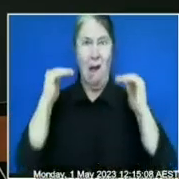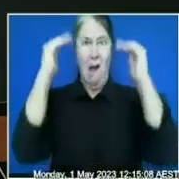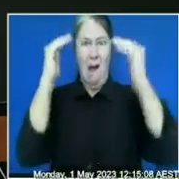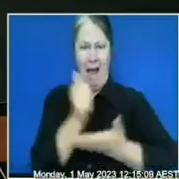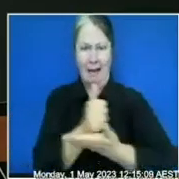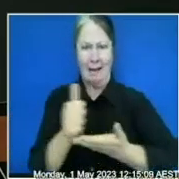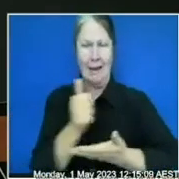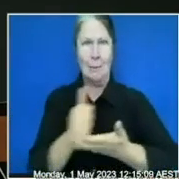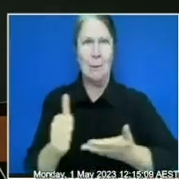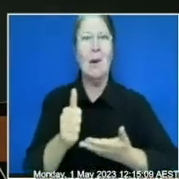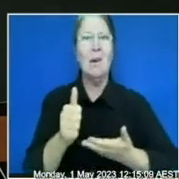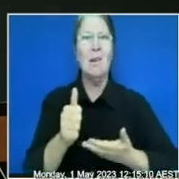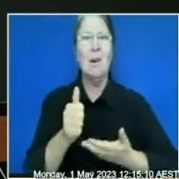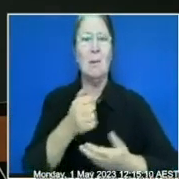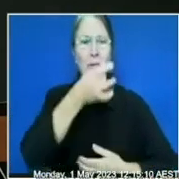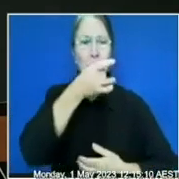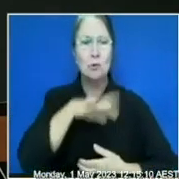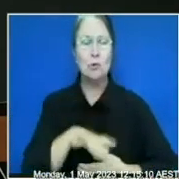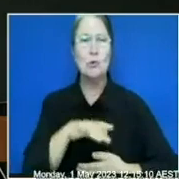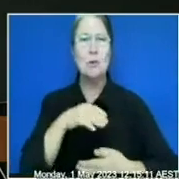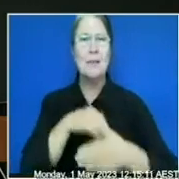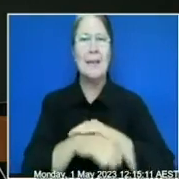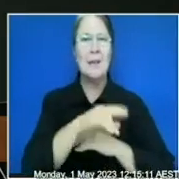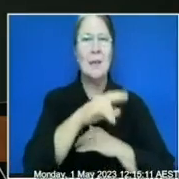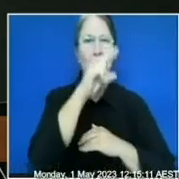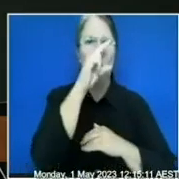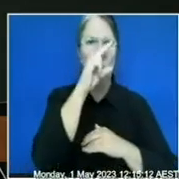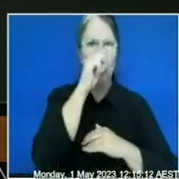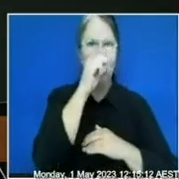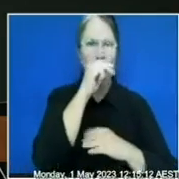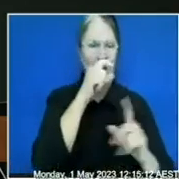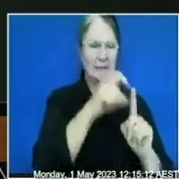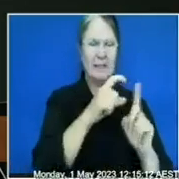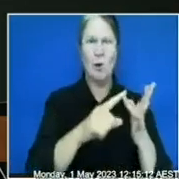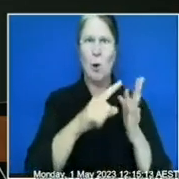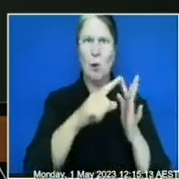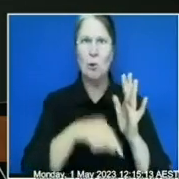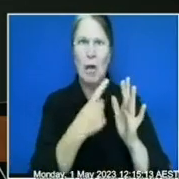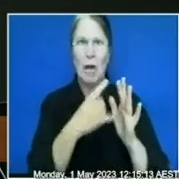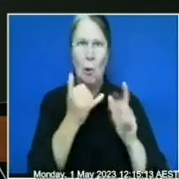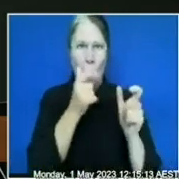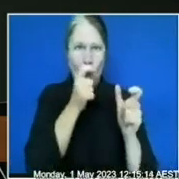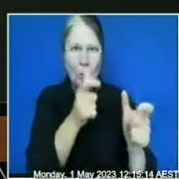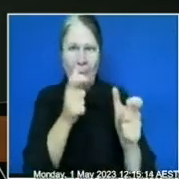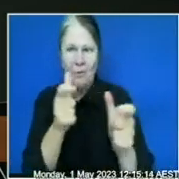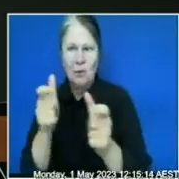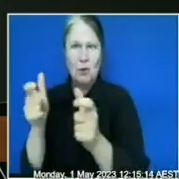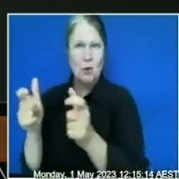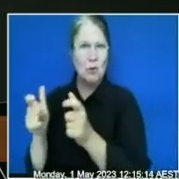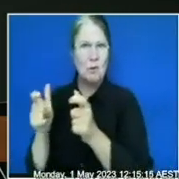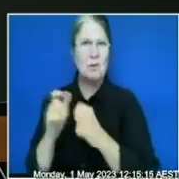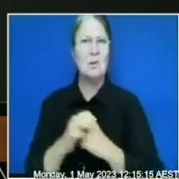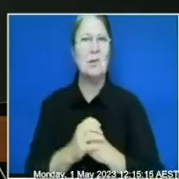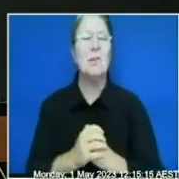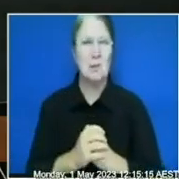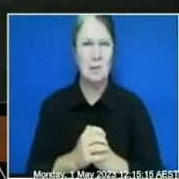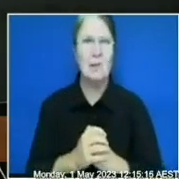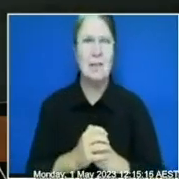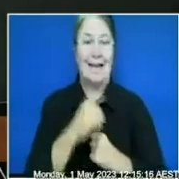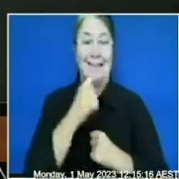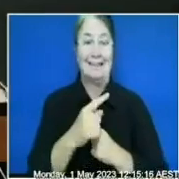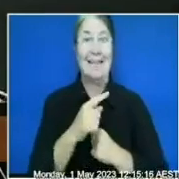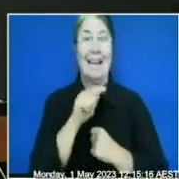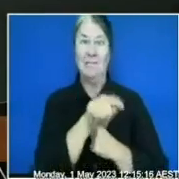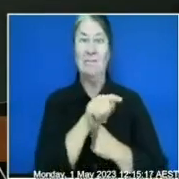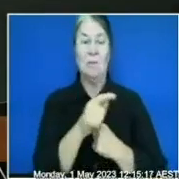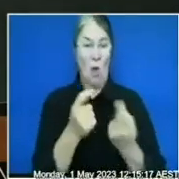earlier, and in brackets, age 14 for Aboriginal people compared to 19 for non-Aboriginal people. And just